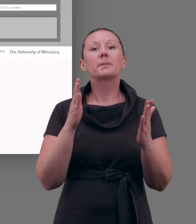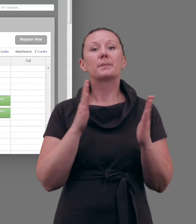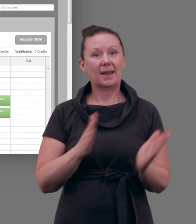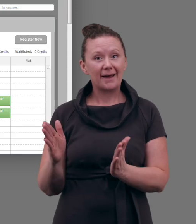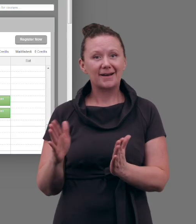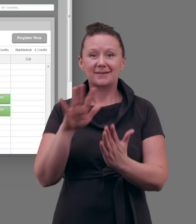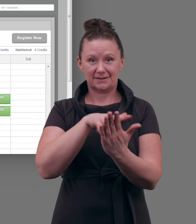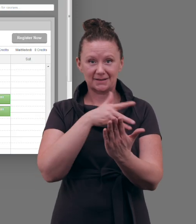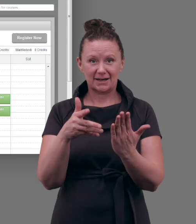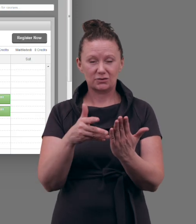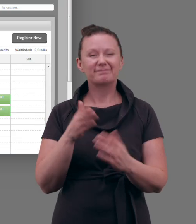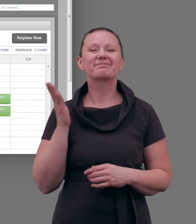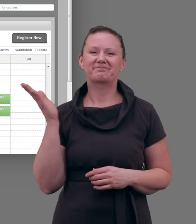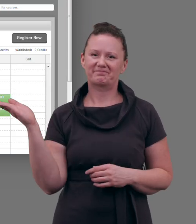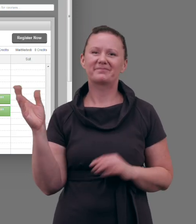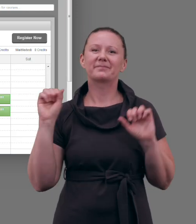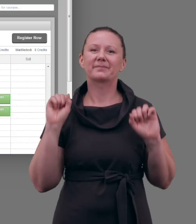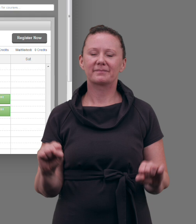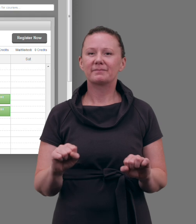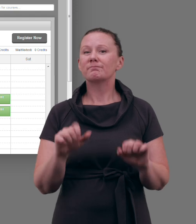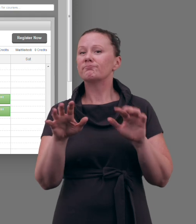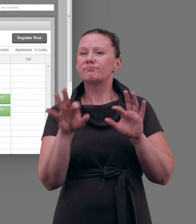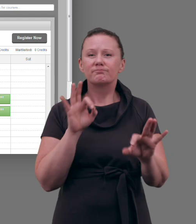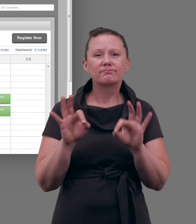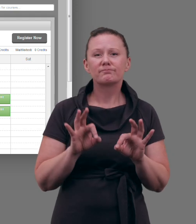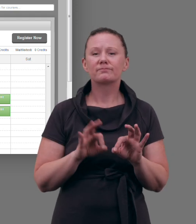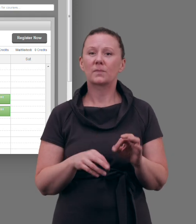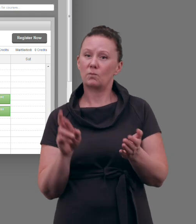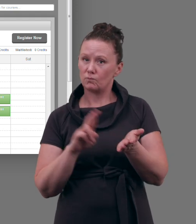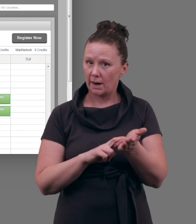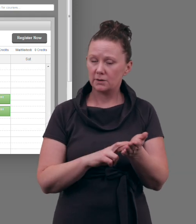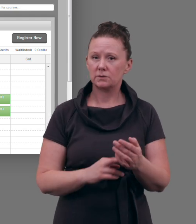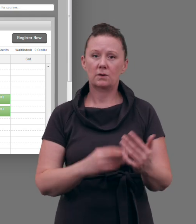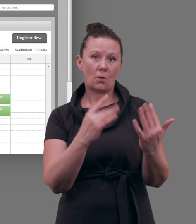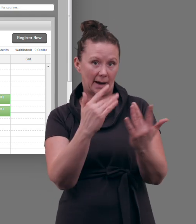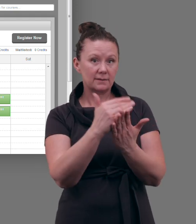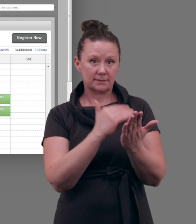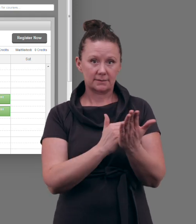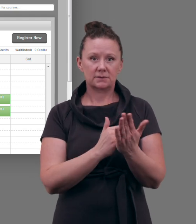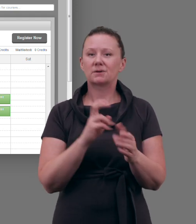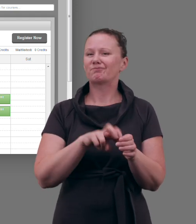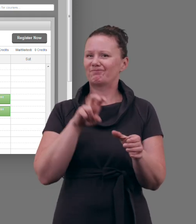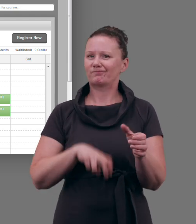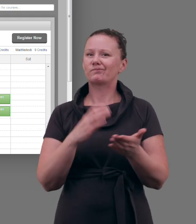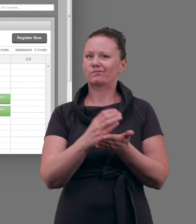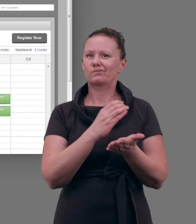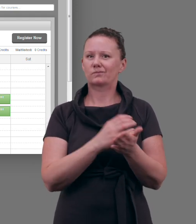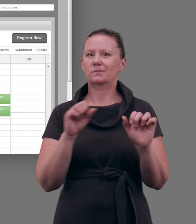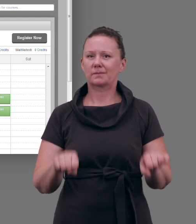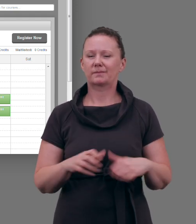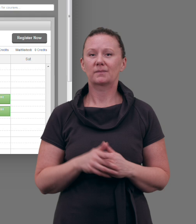class sections, register, waitlist, and drop courses. You can also plan your courses over the next